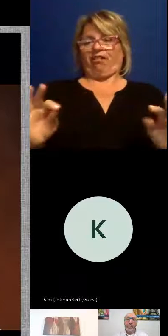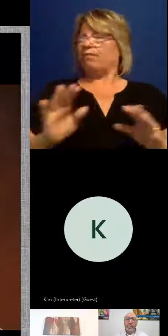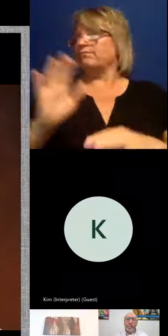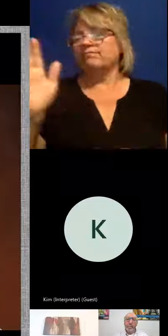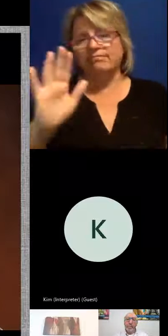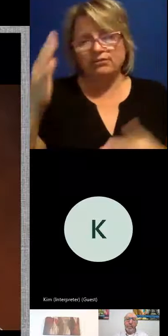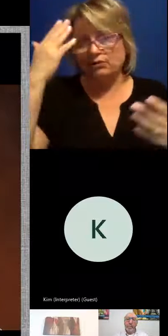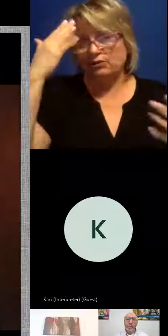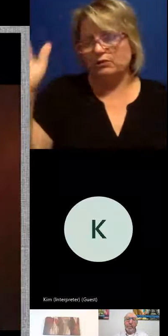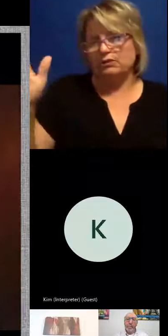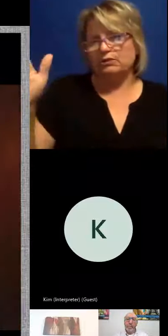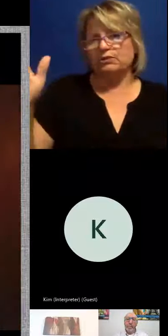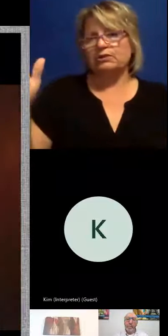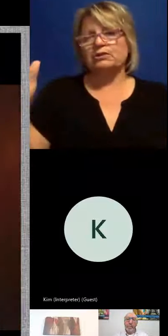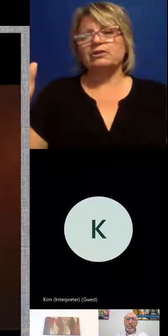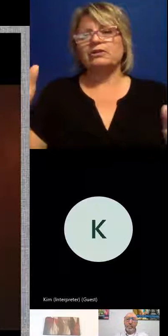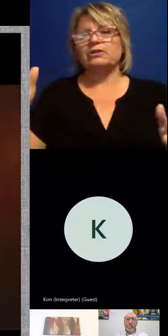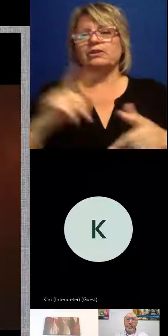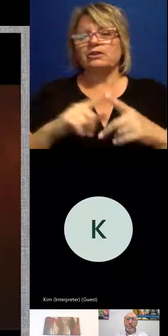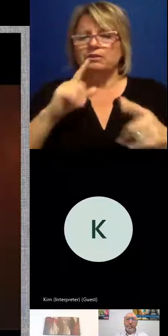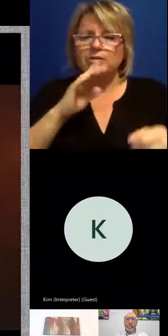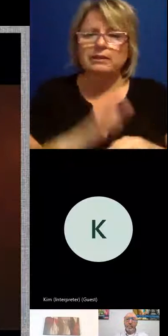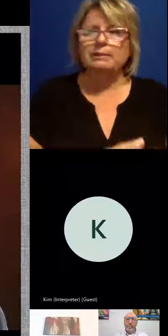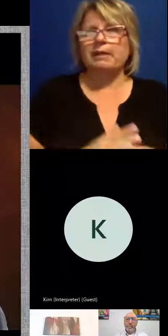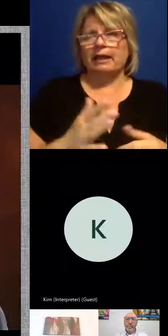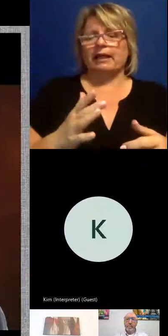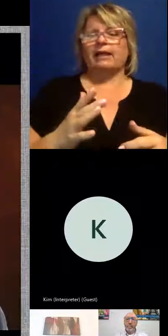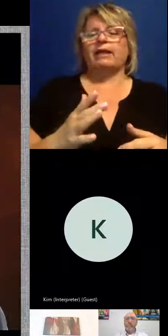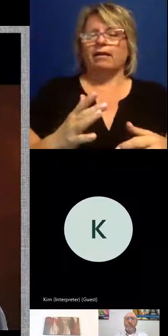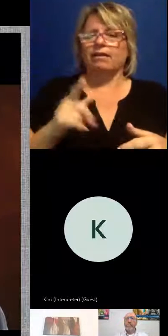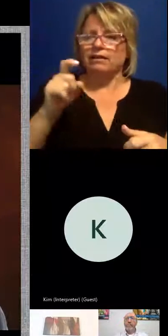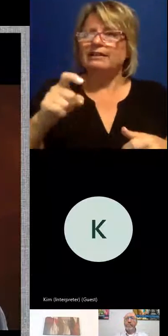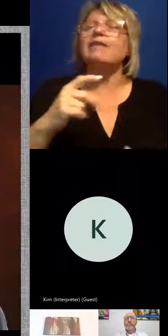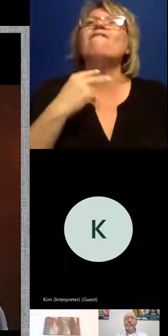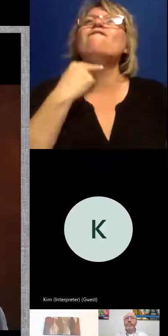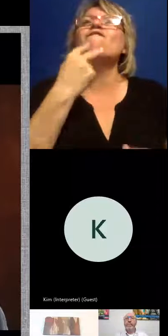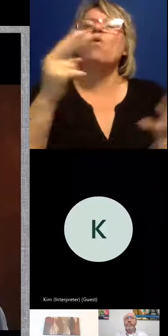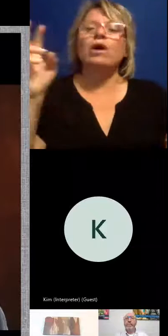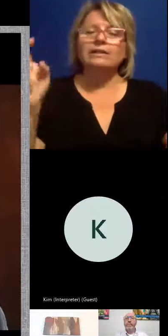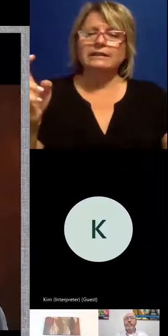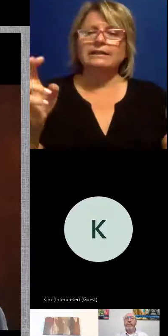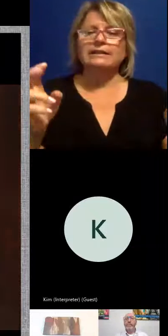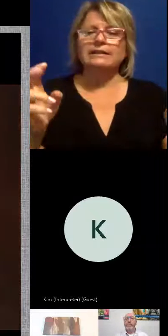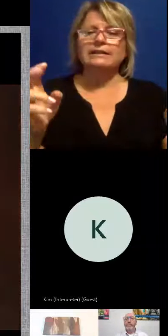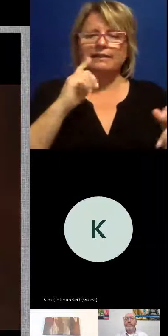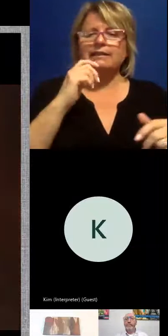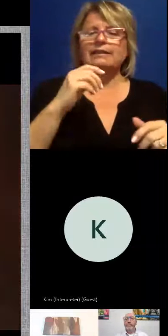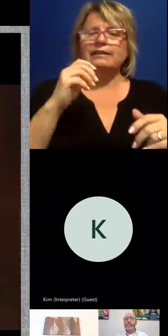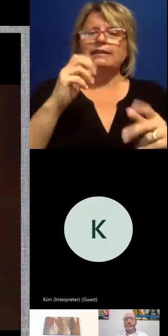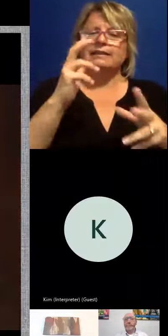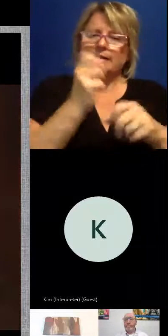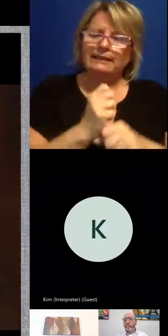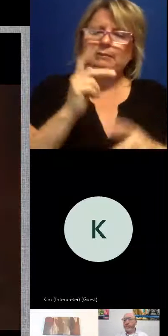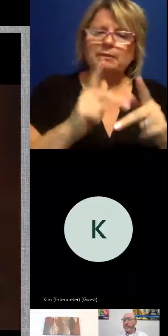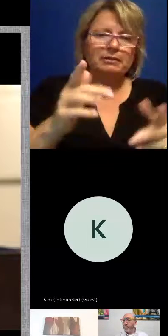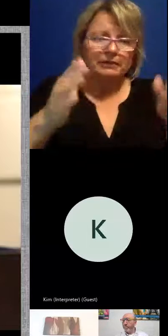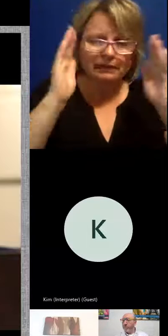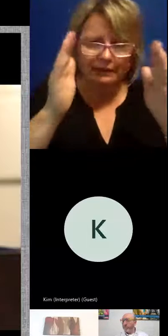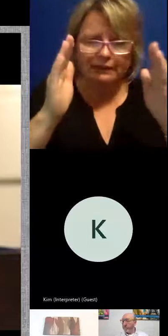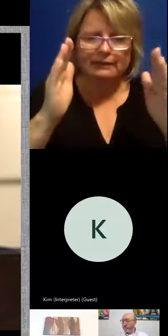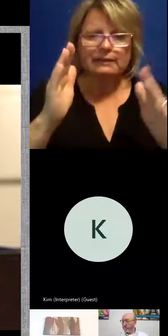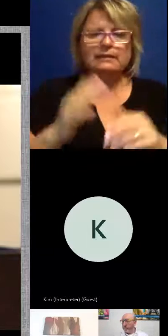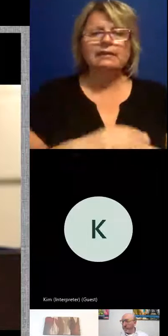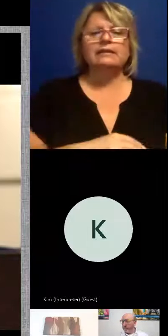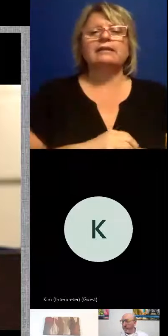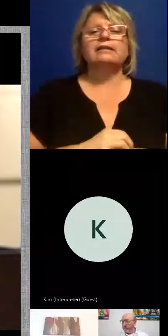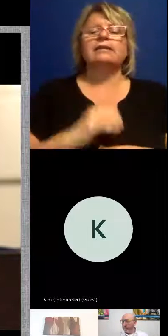not committed to something. We need a voice. We need to get people to listen. It's really important that we speak